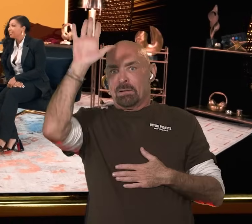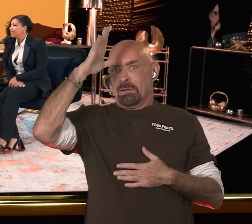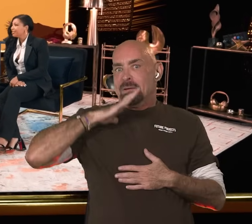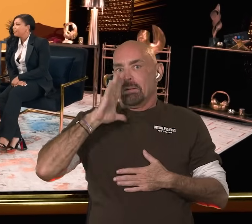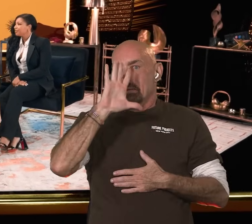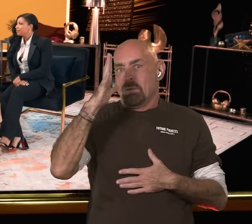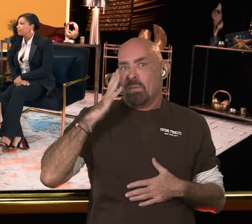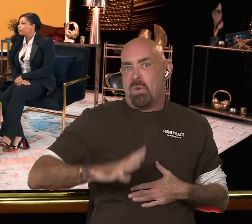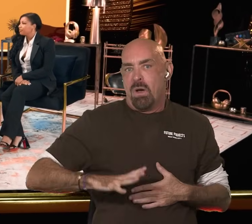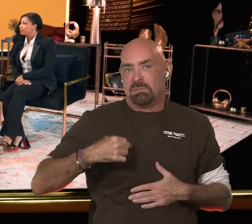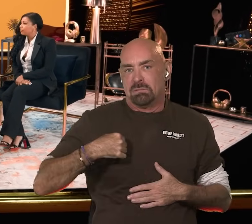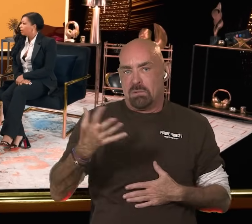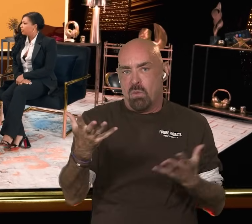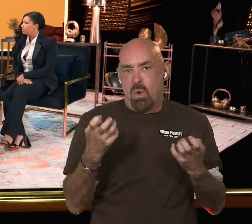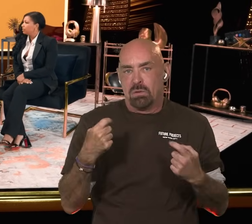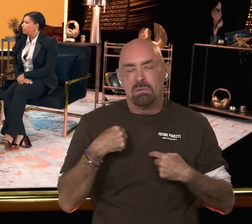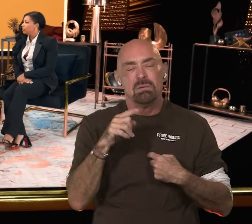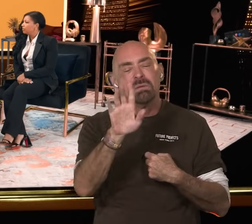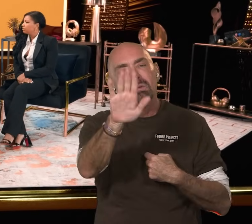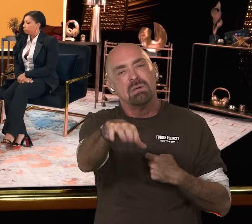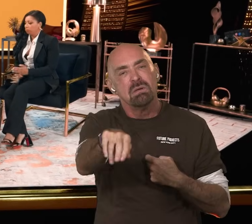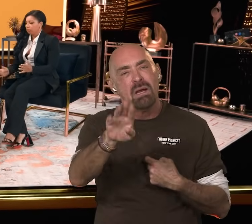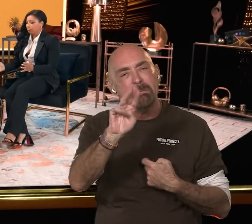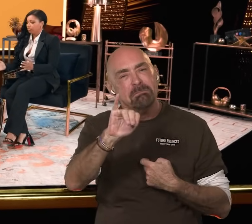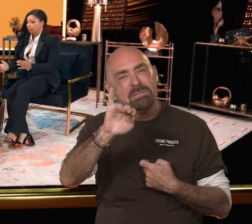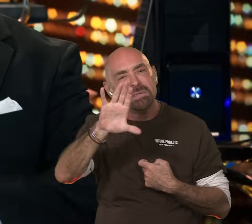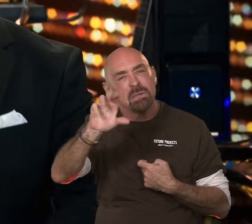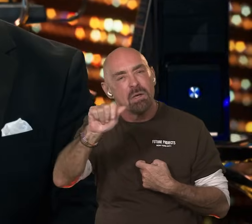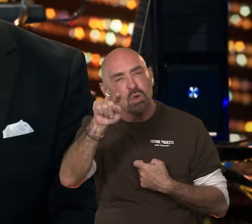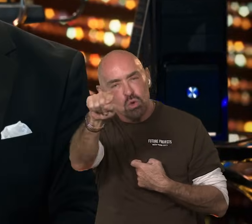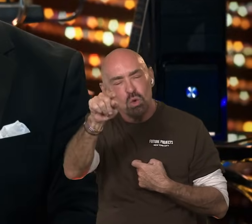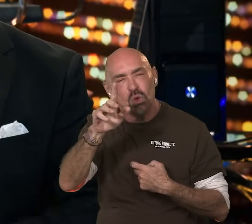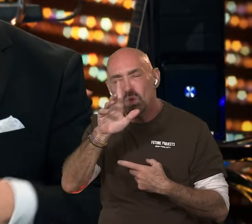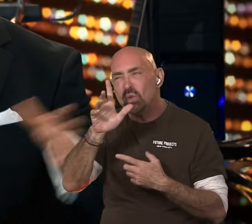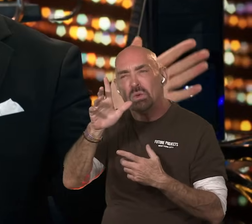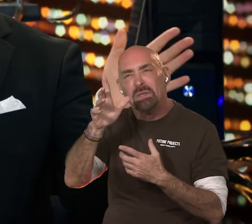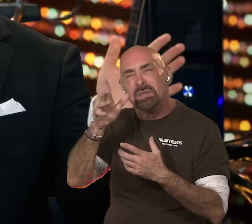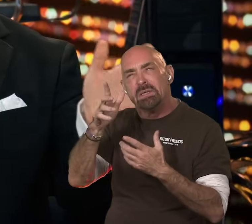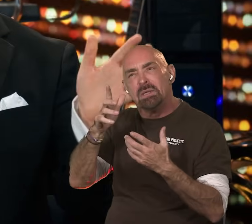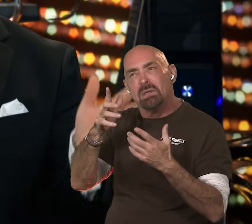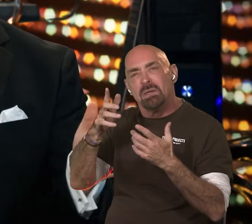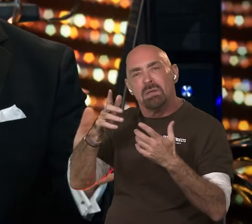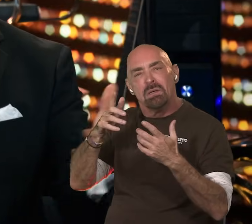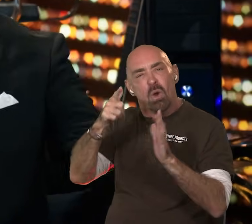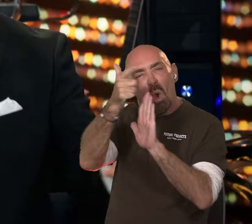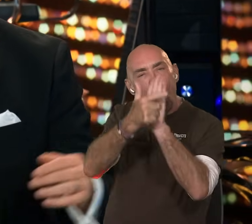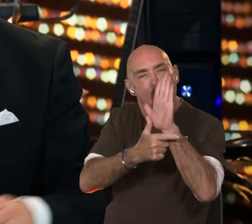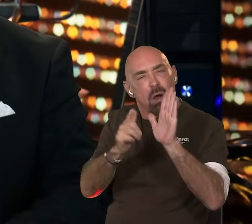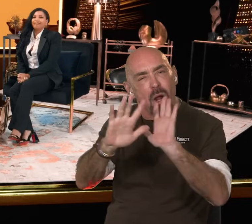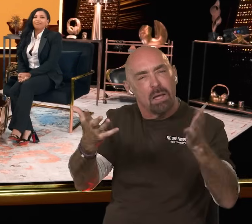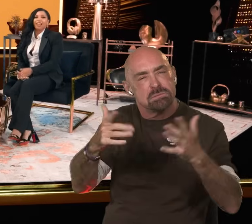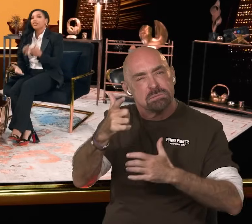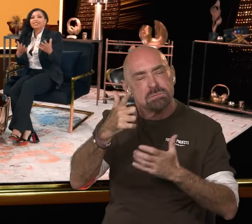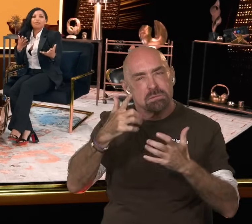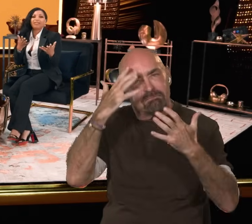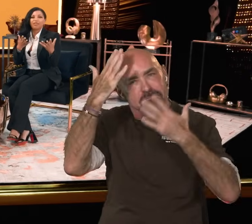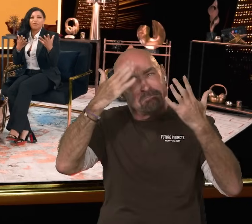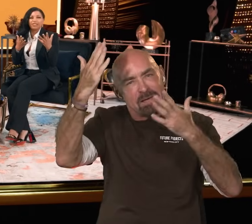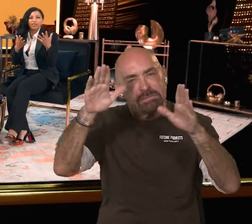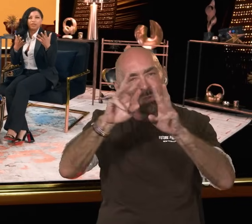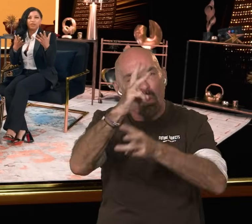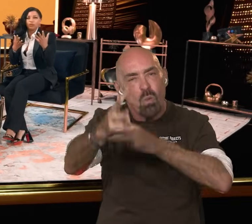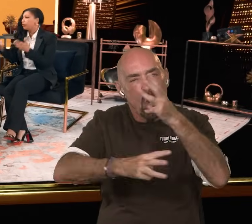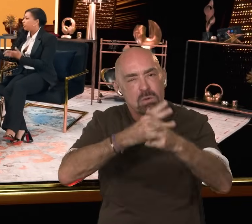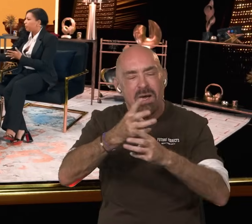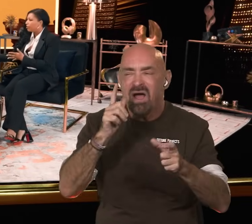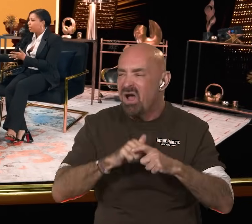up. And actually, Mika, question for you. What do you think you would become in a lawless fantasy world? Seriously. Well, I could see myself